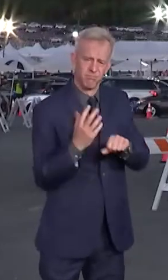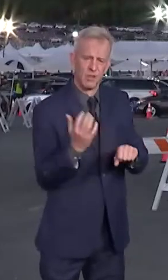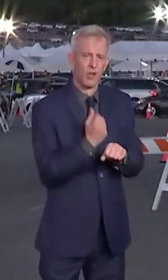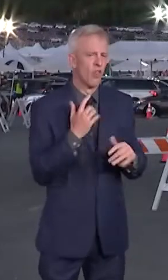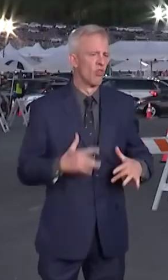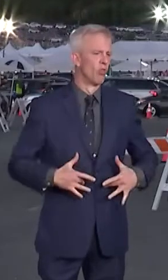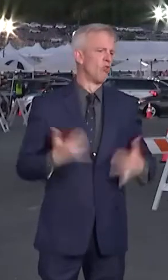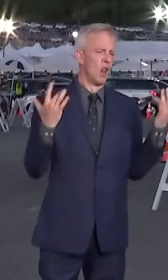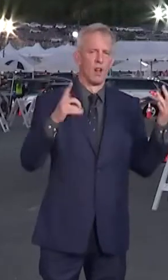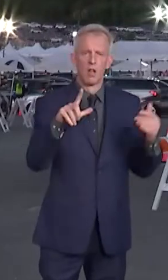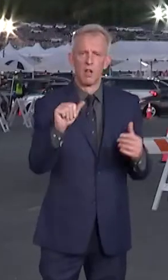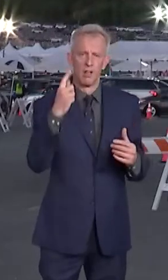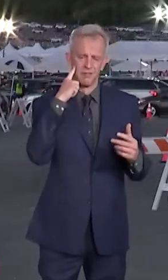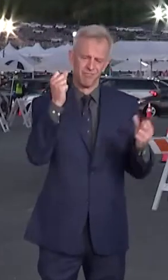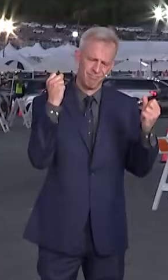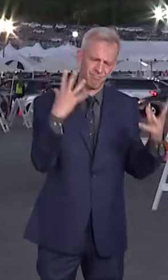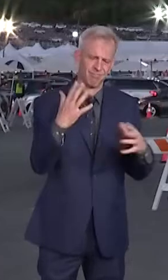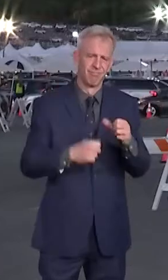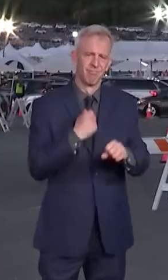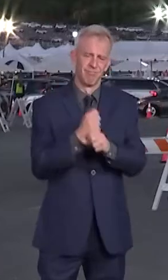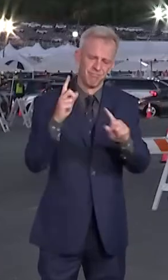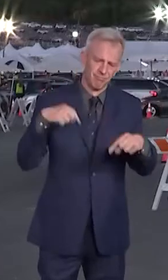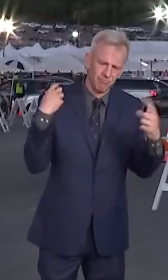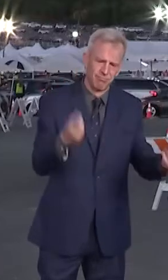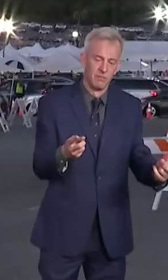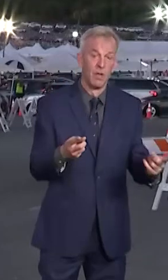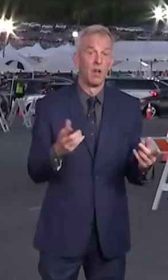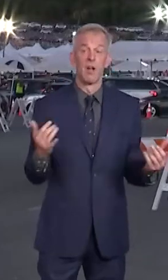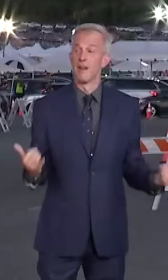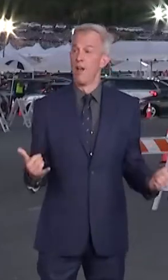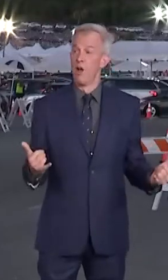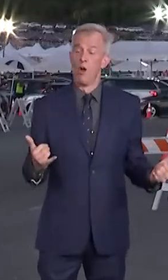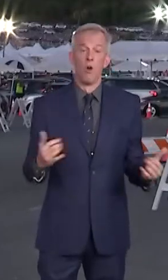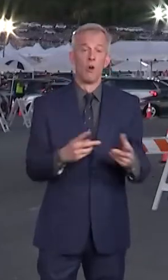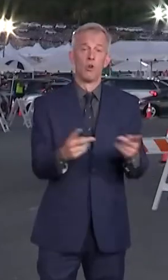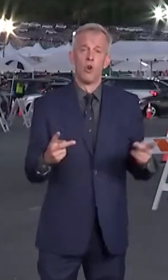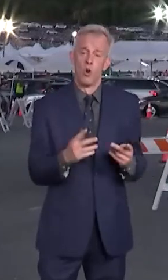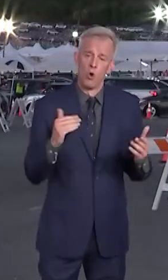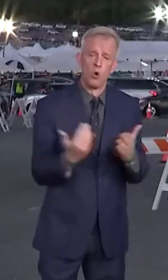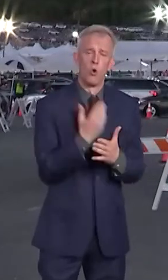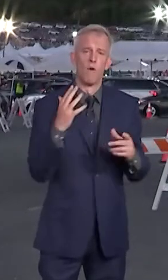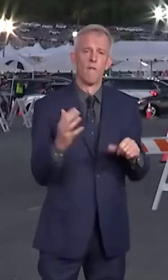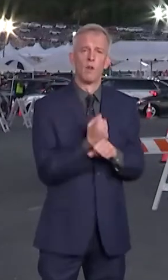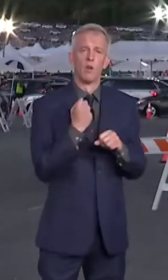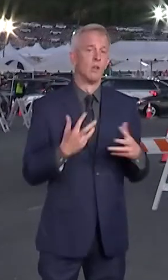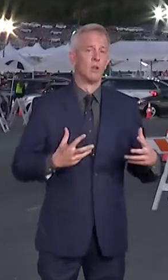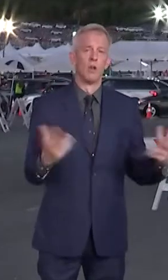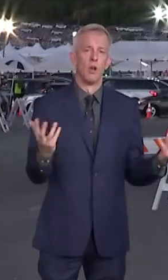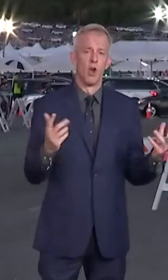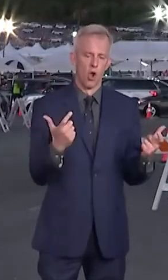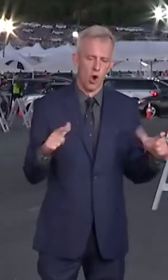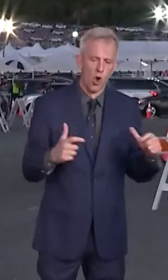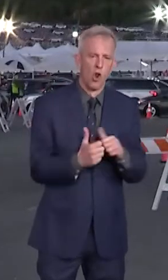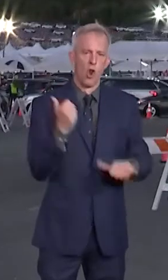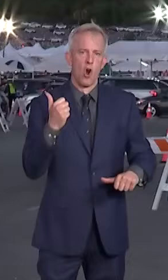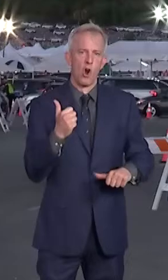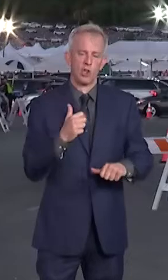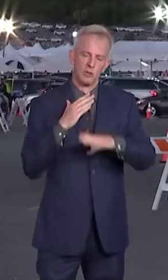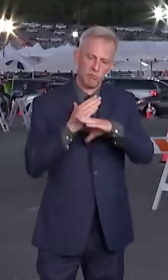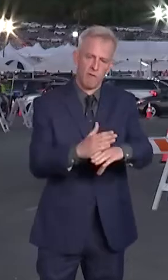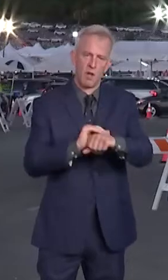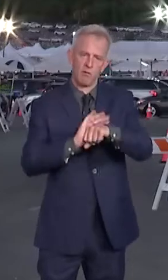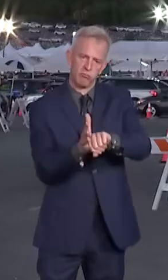for decades, and here on the site of a new victory, the largest vaccination center in the United States of